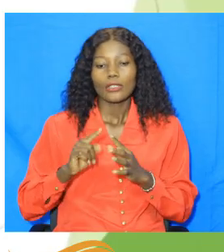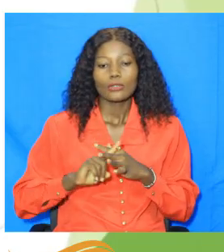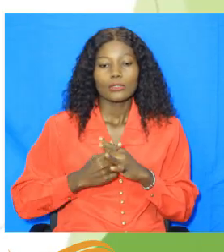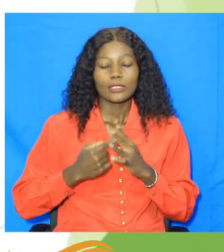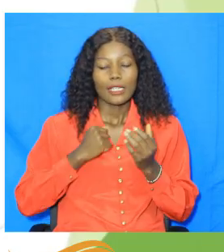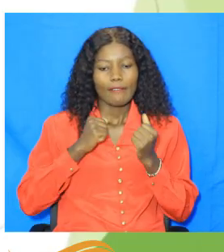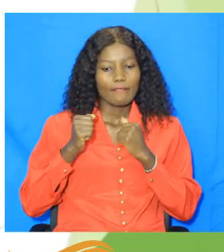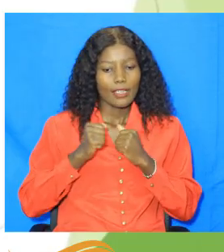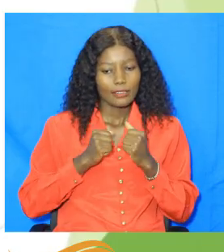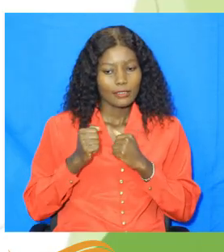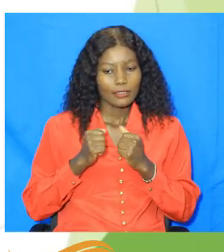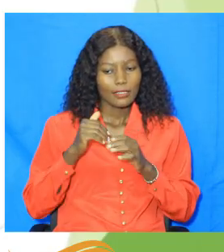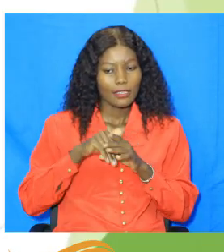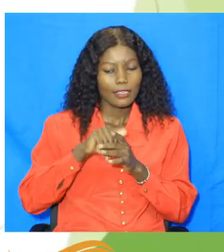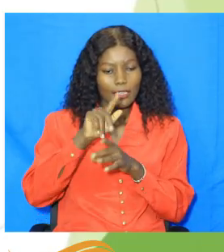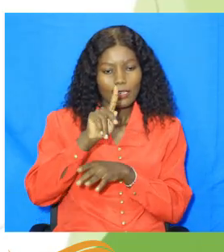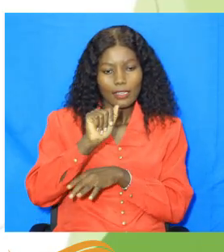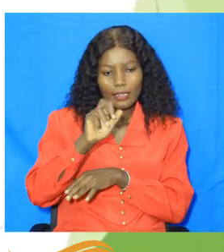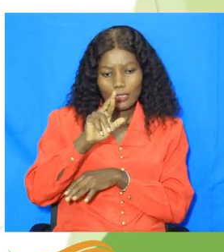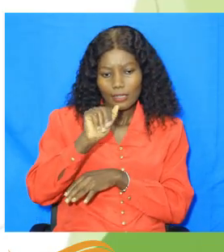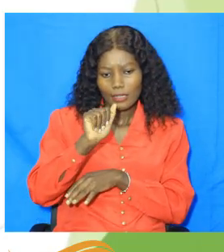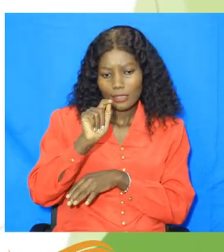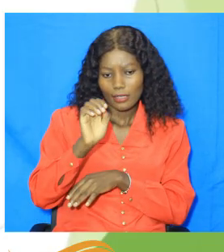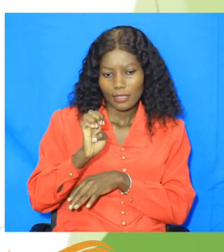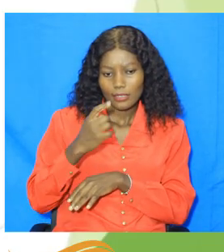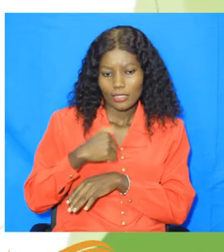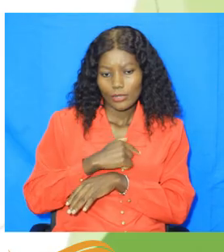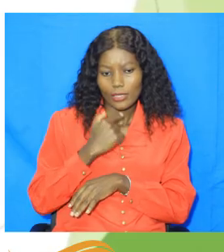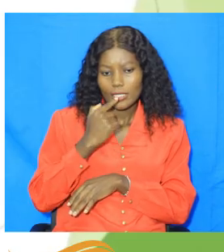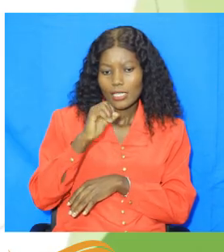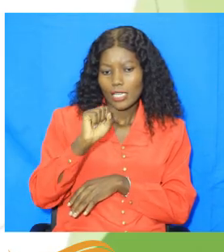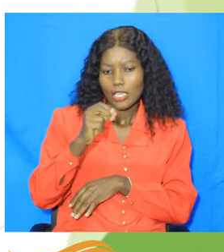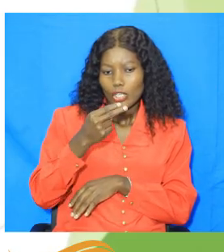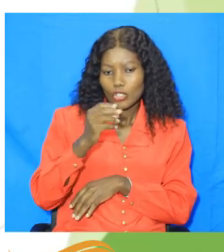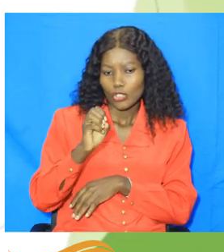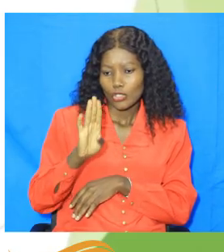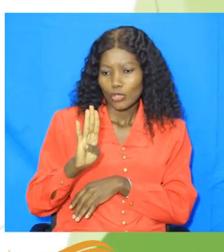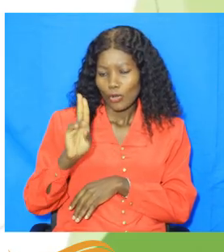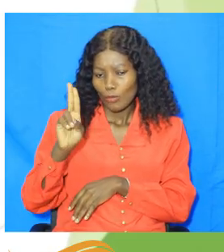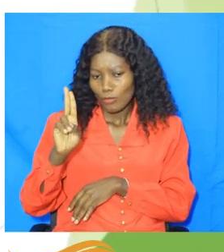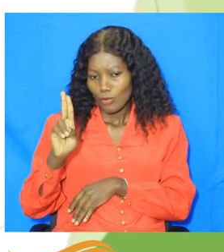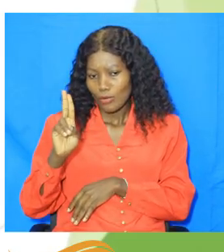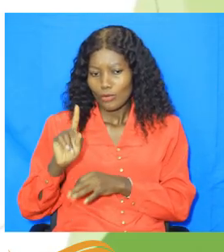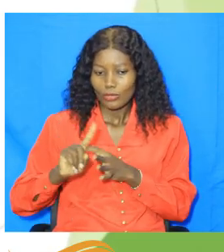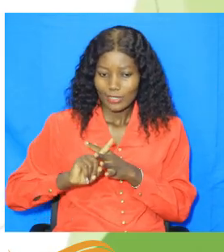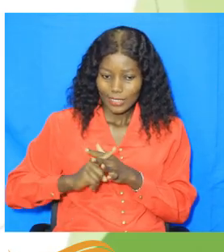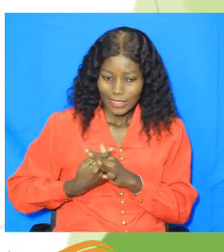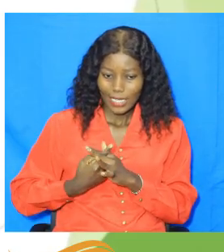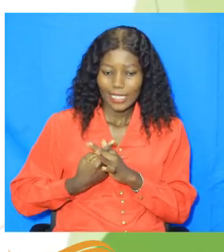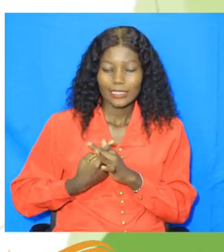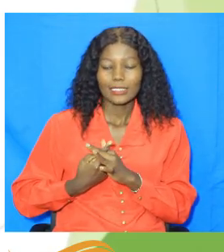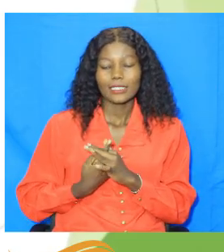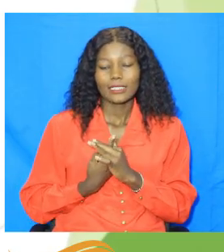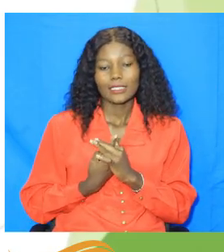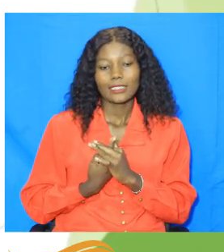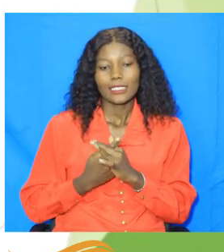fighting. So in karate, we say shobu, hajime. as in begin or